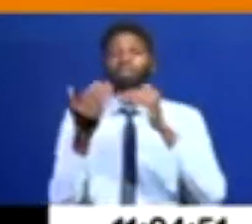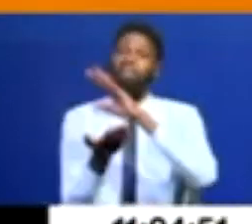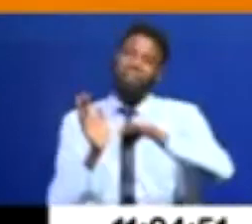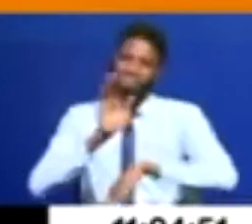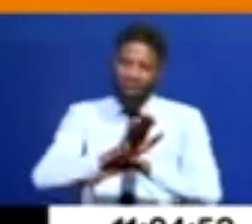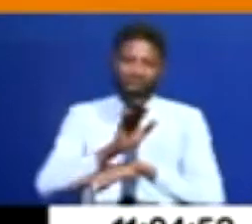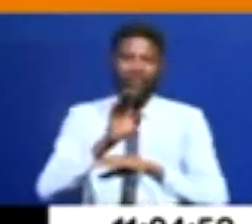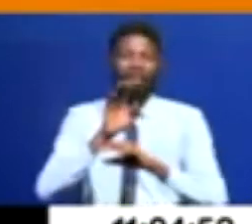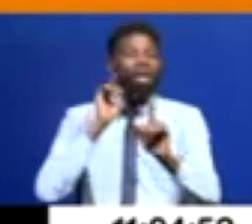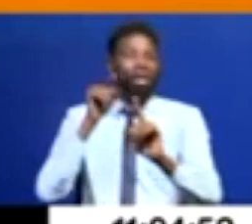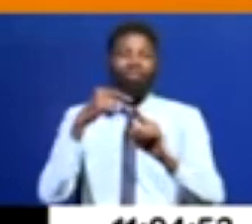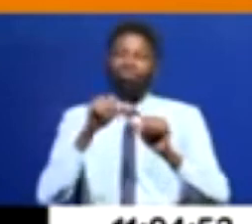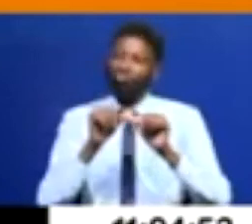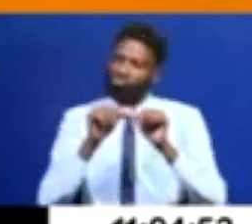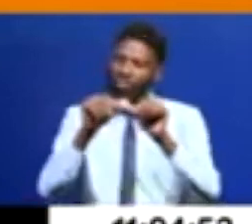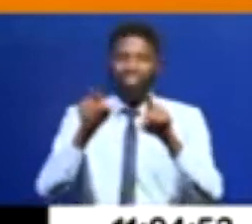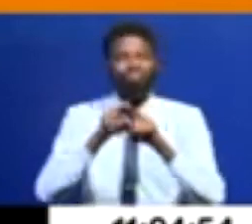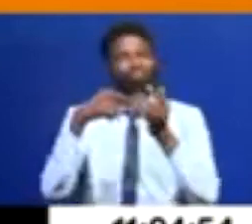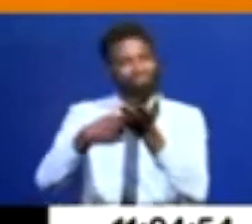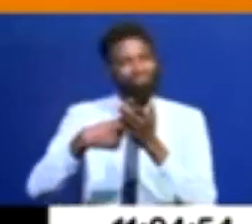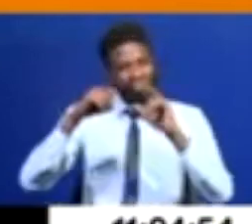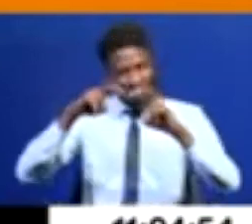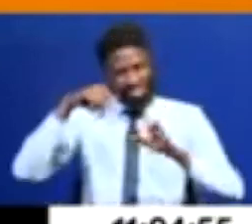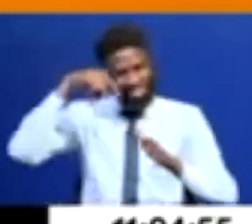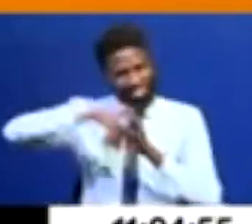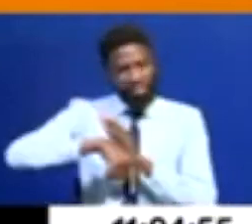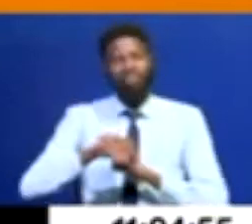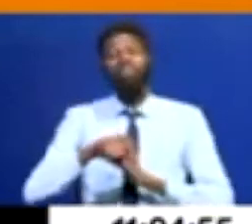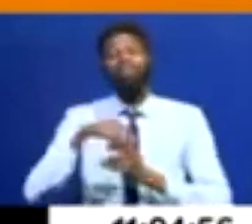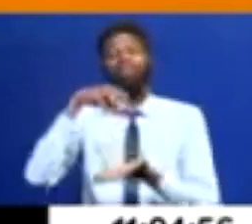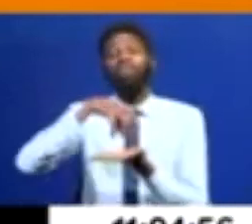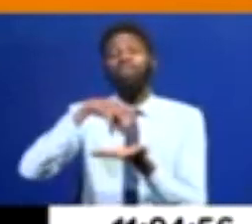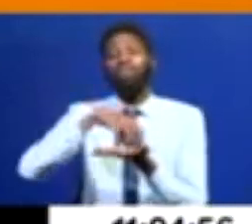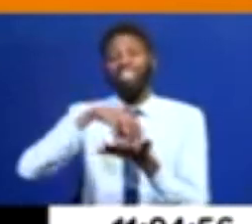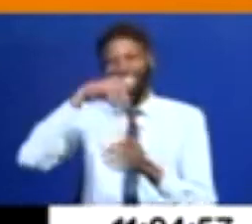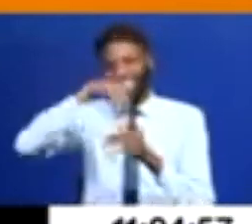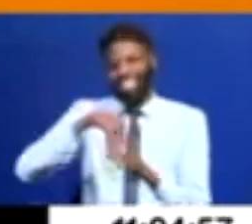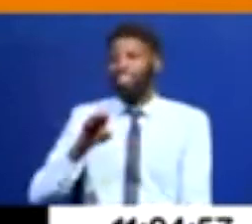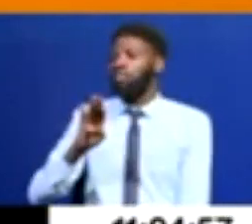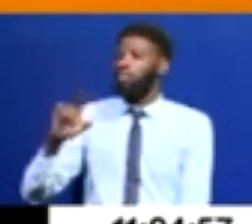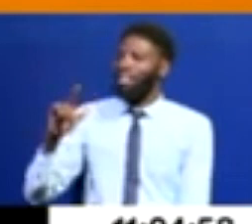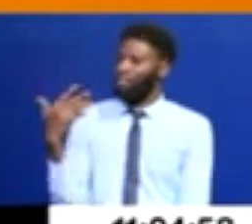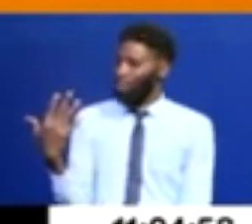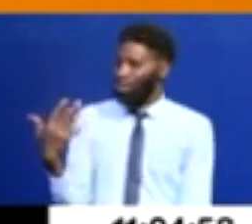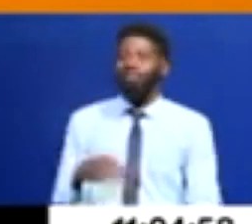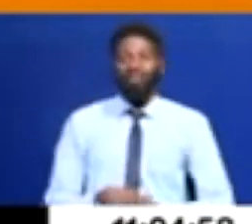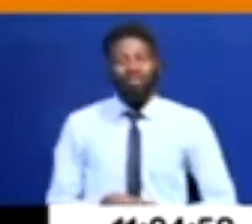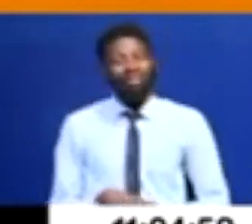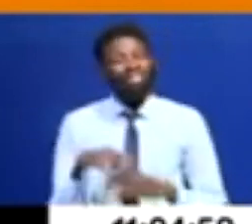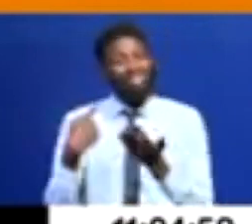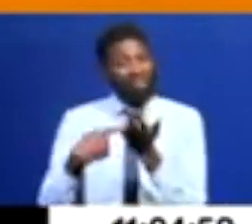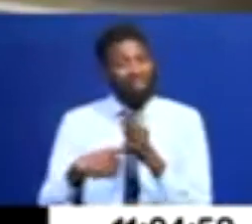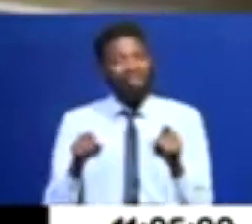that we can continue to analyze the content contained in this document and, of course, the debate that